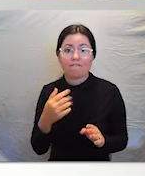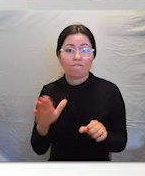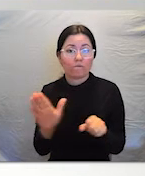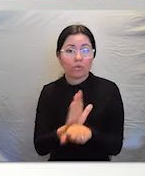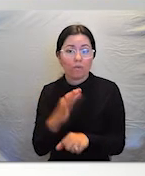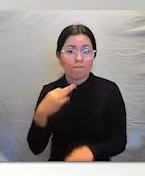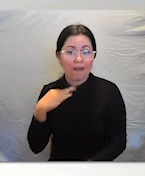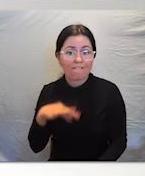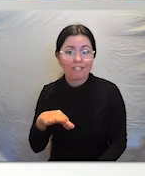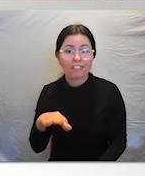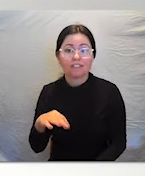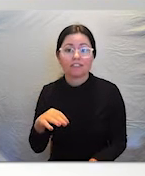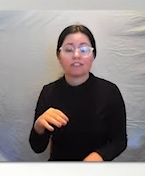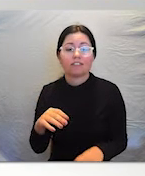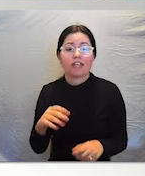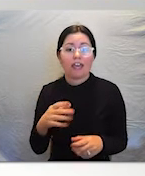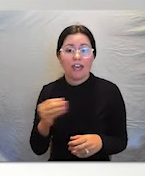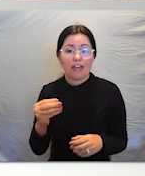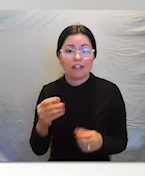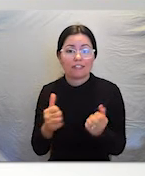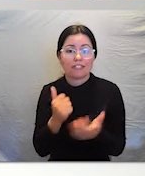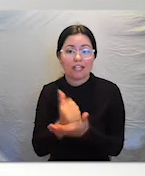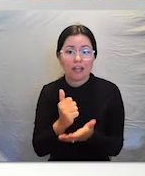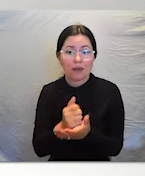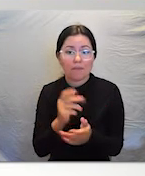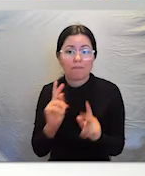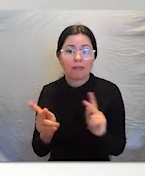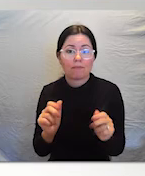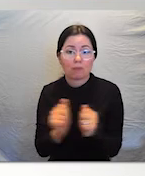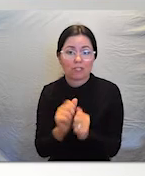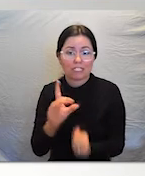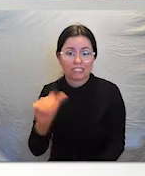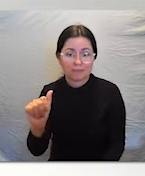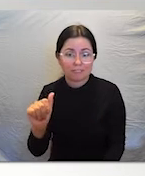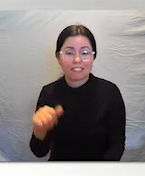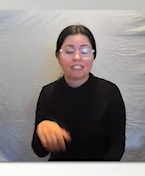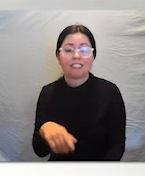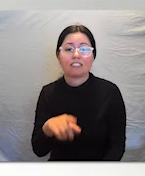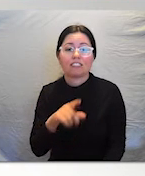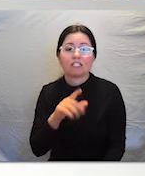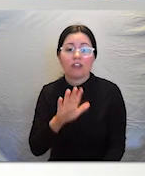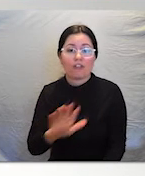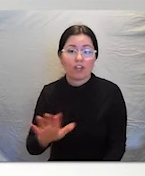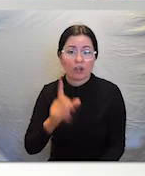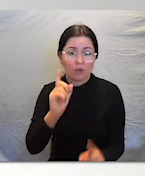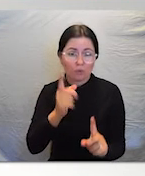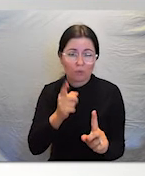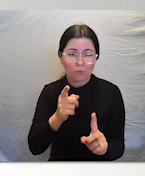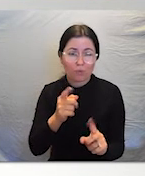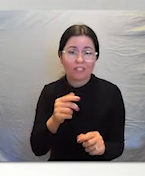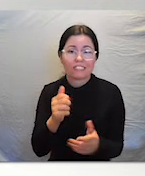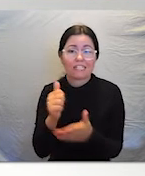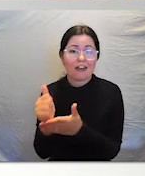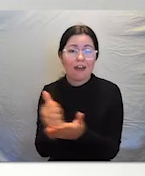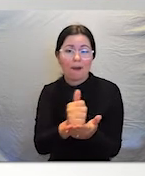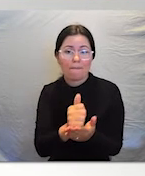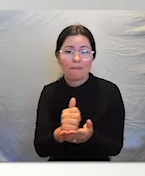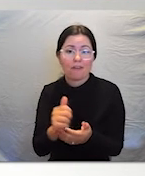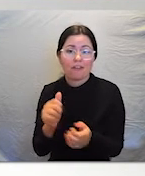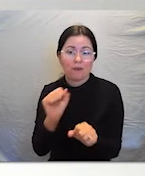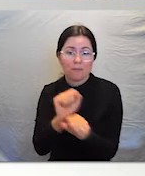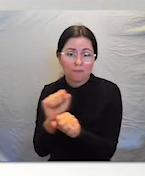with disabilities. And they really strive on helping their employees be the